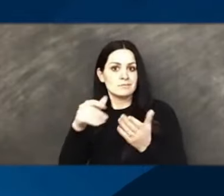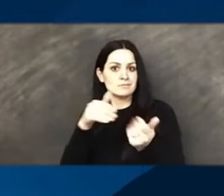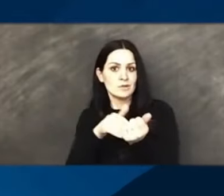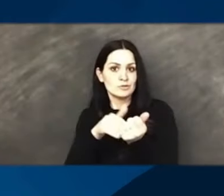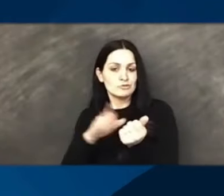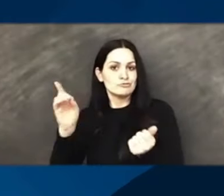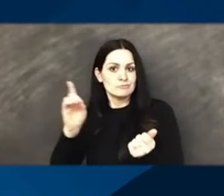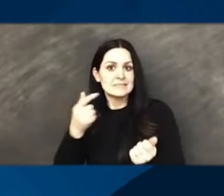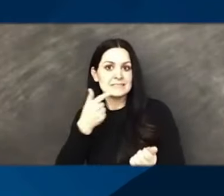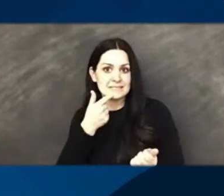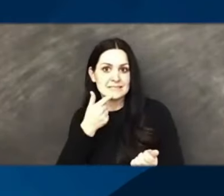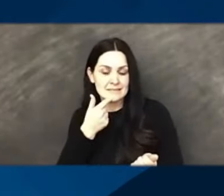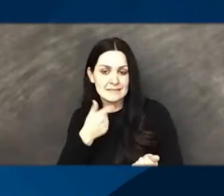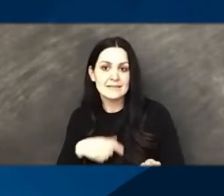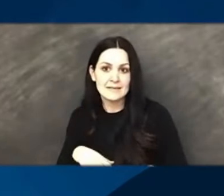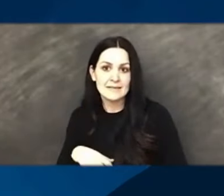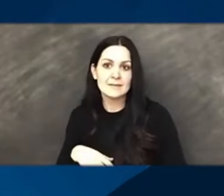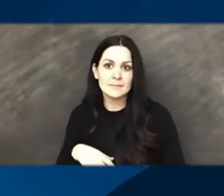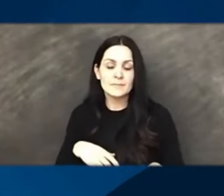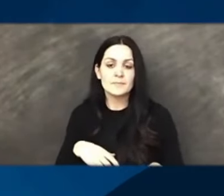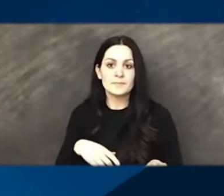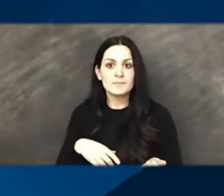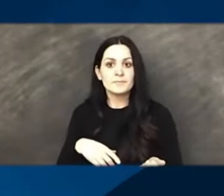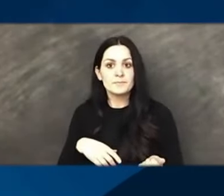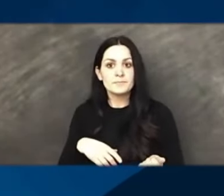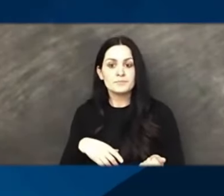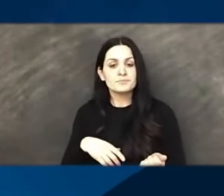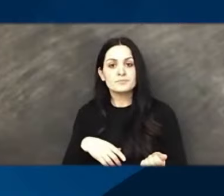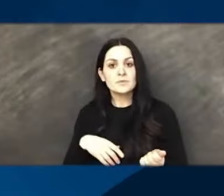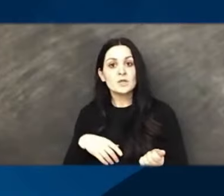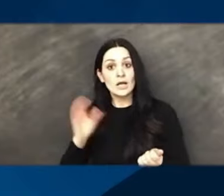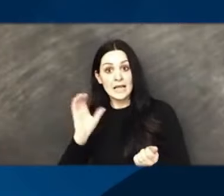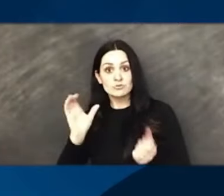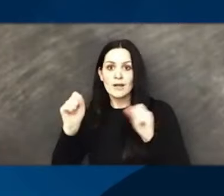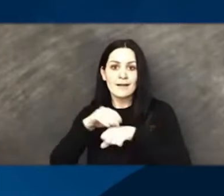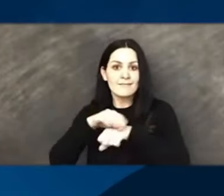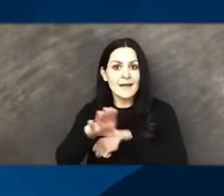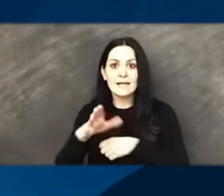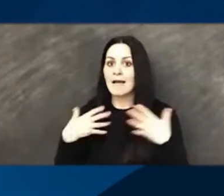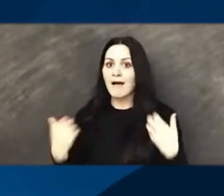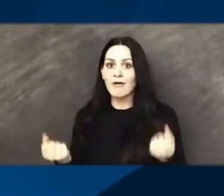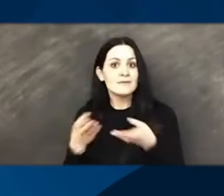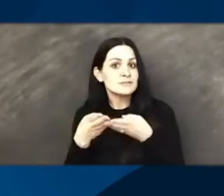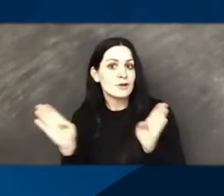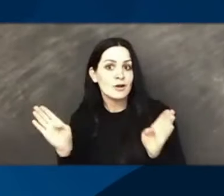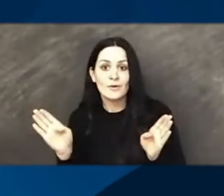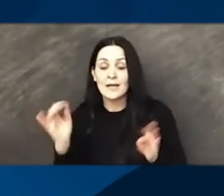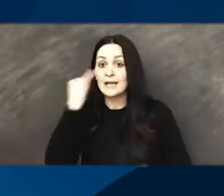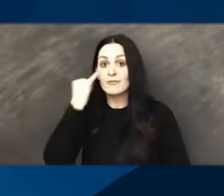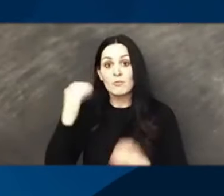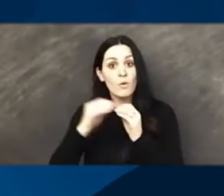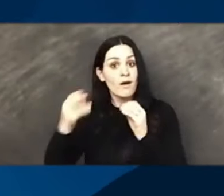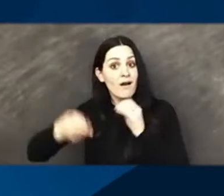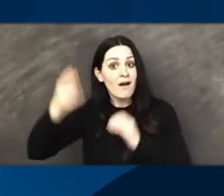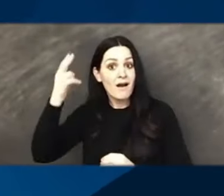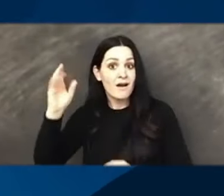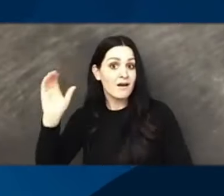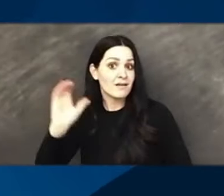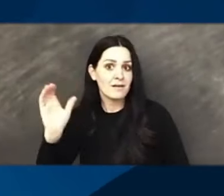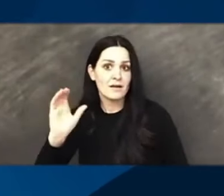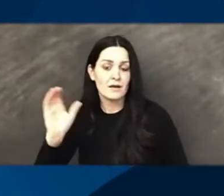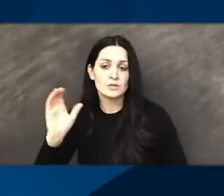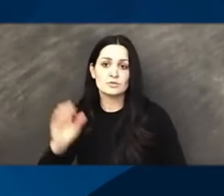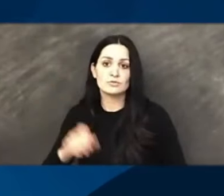recommendations and assessments about how it affects health in general. So the higher the cholesterol, especially things, markers